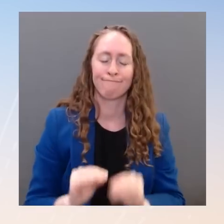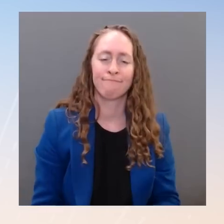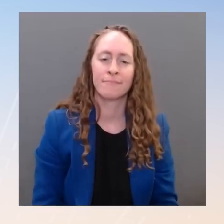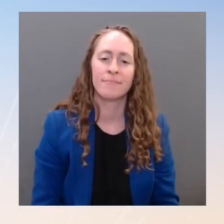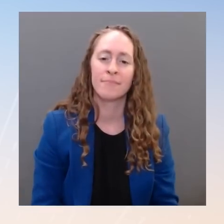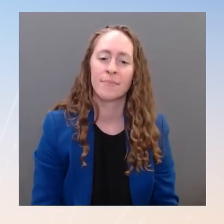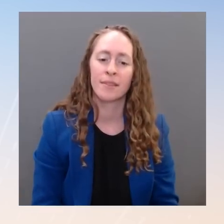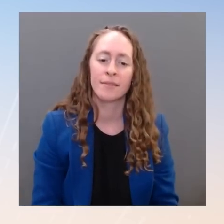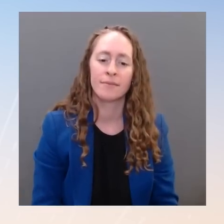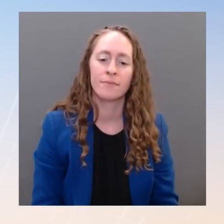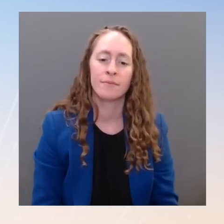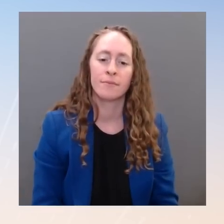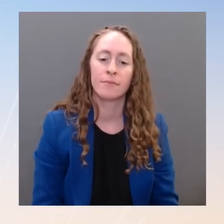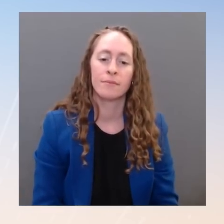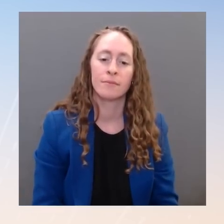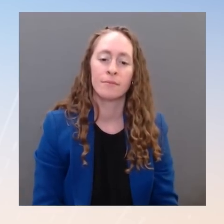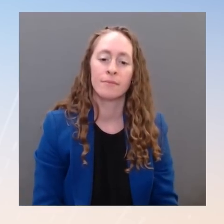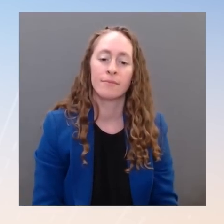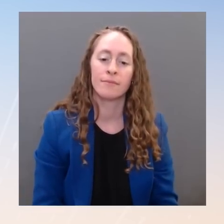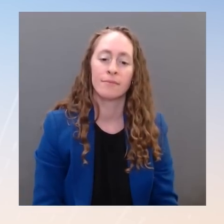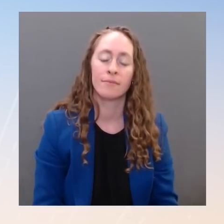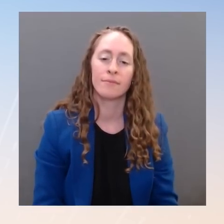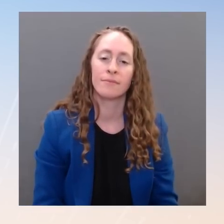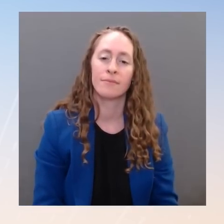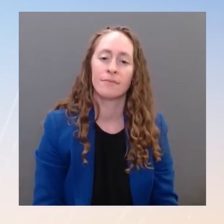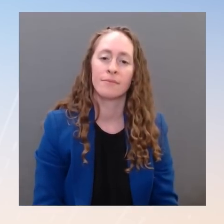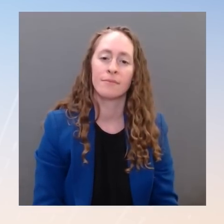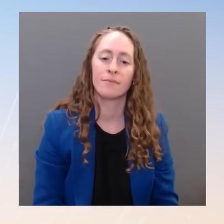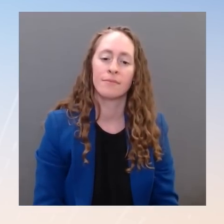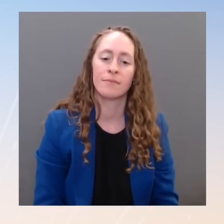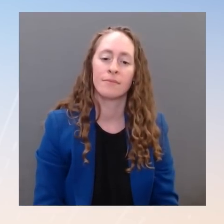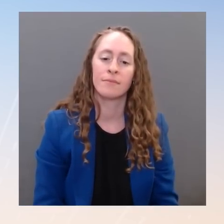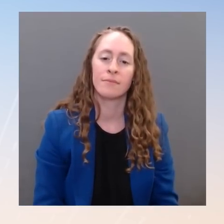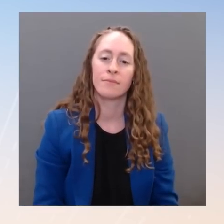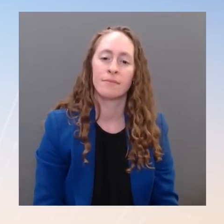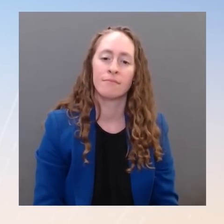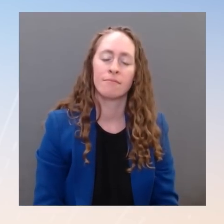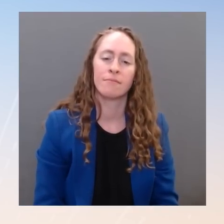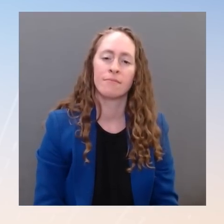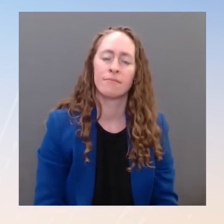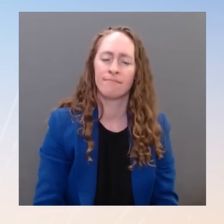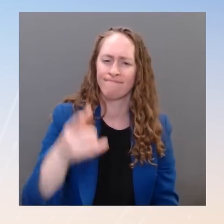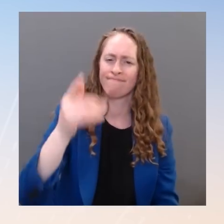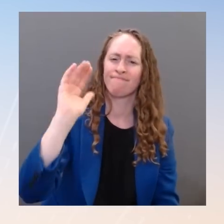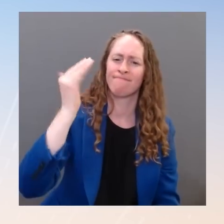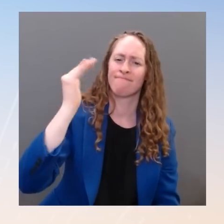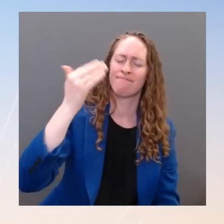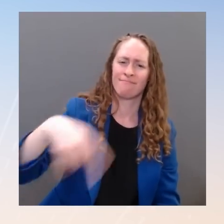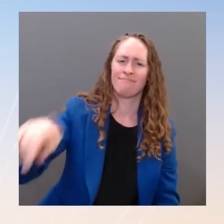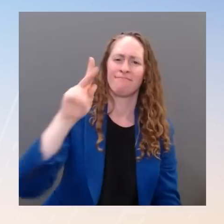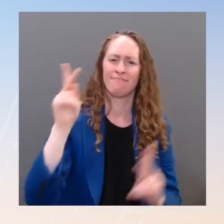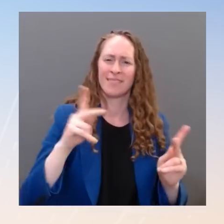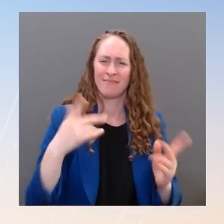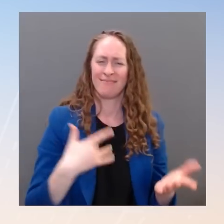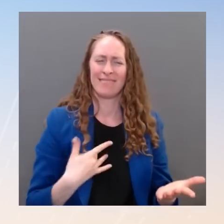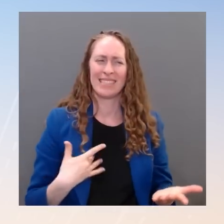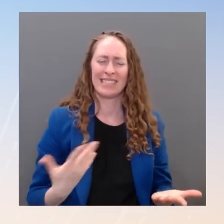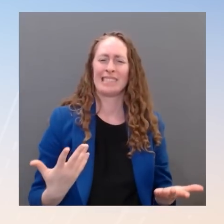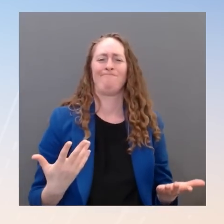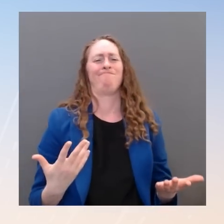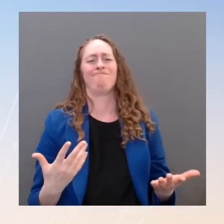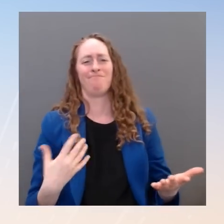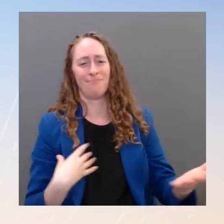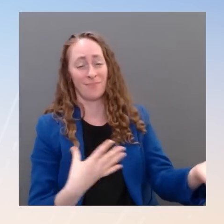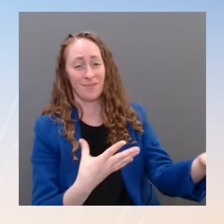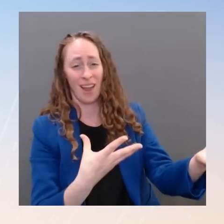about the amount of money being sent out to Ukraine. One of the things that the president outlined today in his speech was not just humanitarian assistance, but also